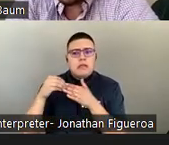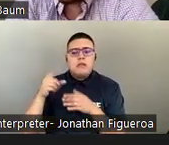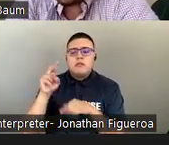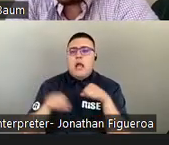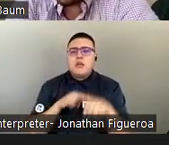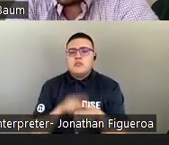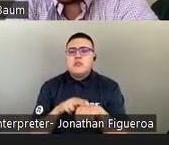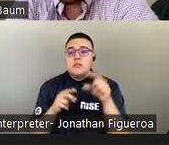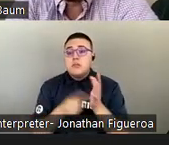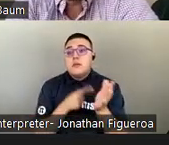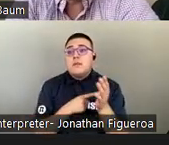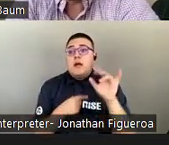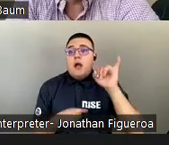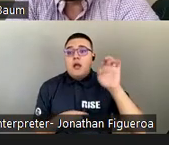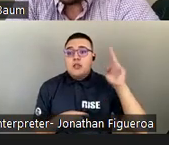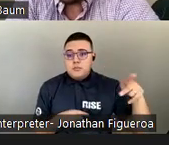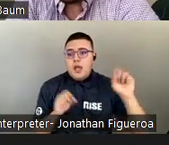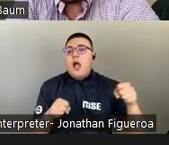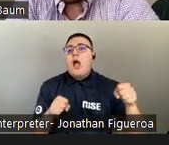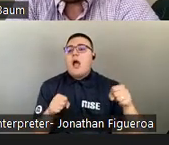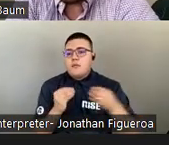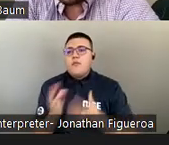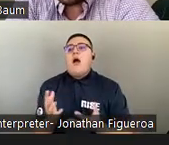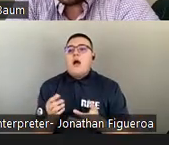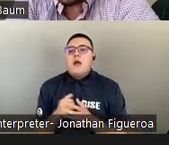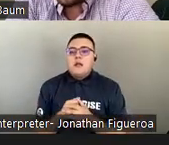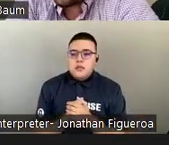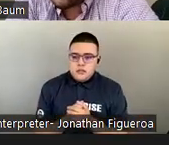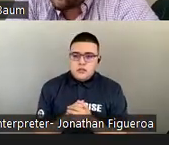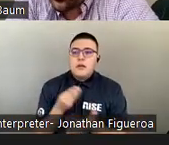sometimes IHP will actually provide